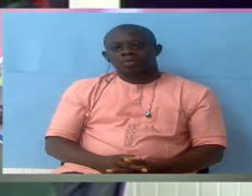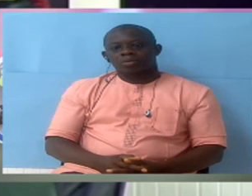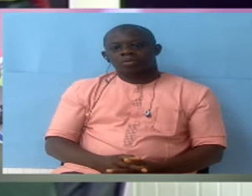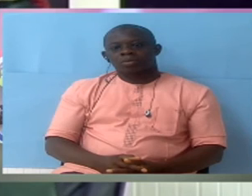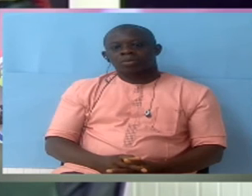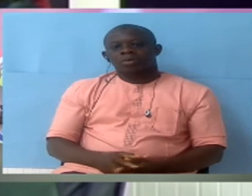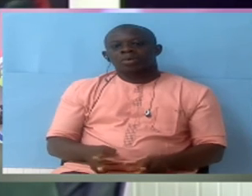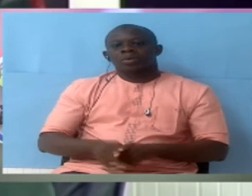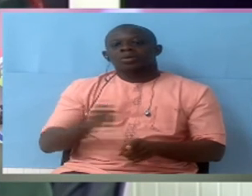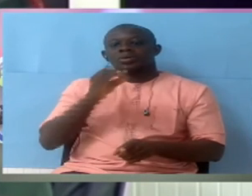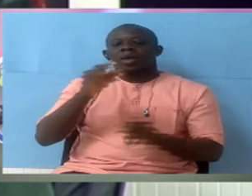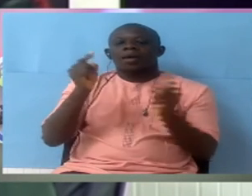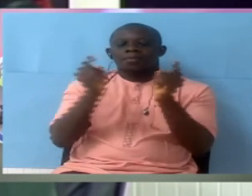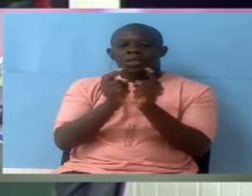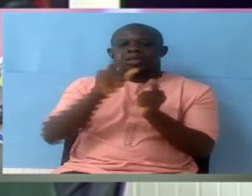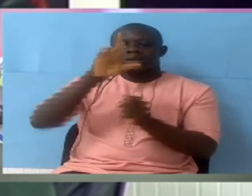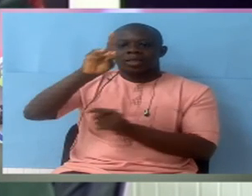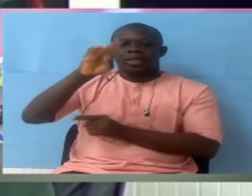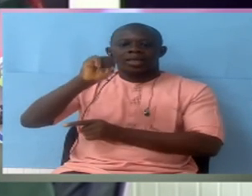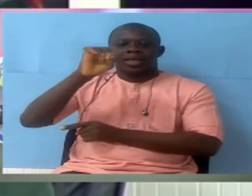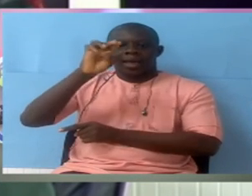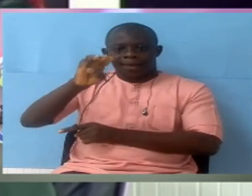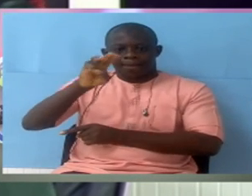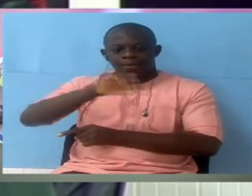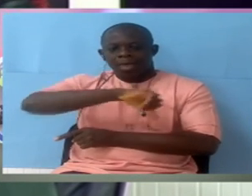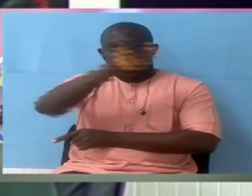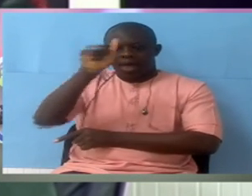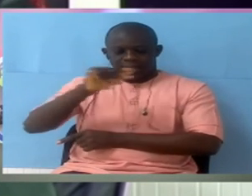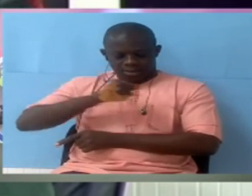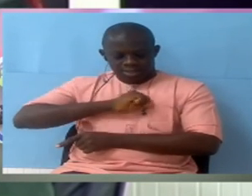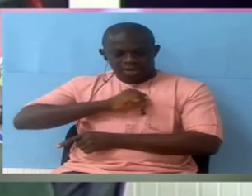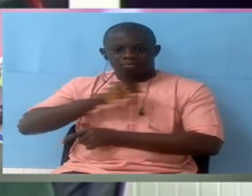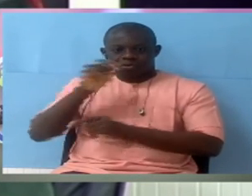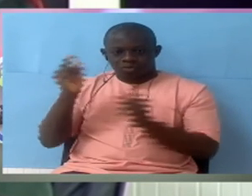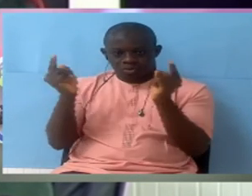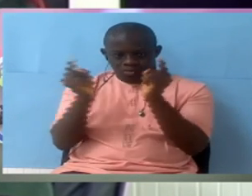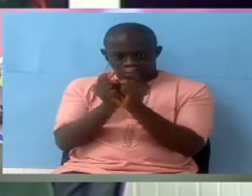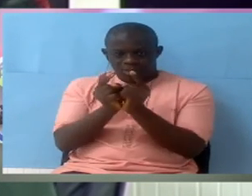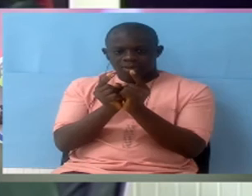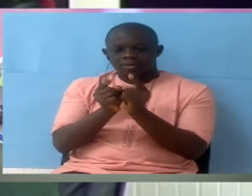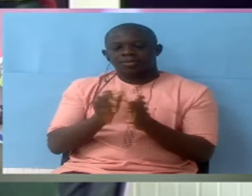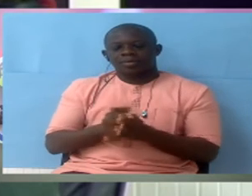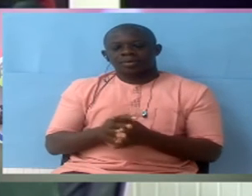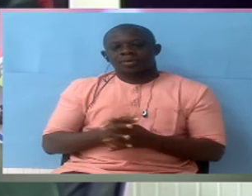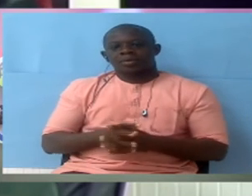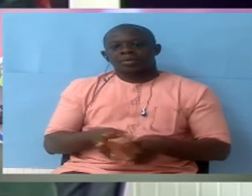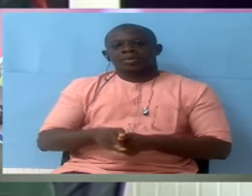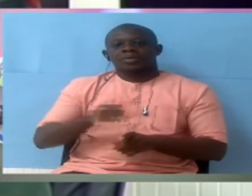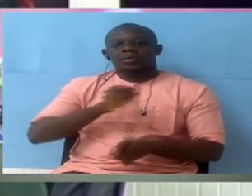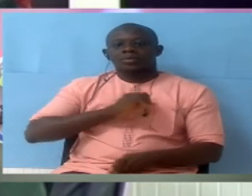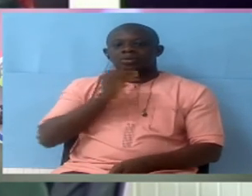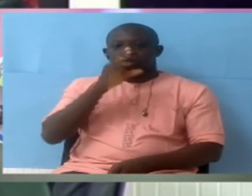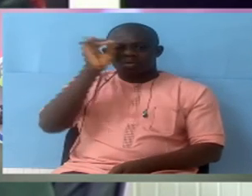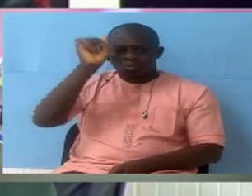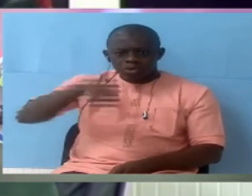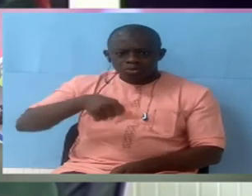them is the late Lieutenant Dem. Ak ki nga xamne mo tuda Dem te Dem si Yalla si la. He said whether we can go